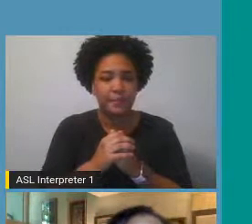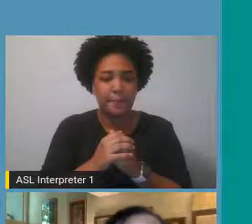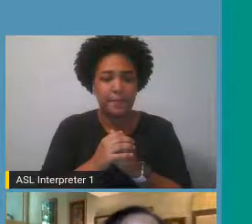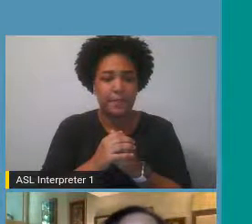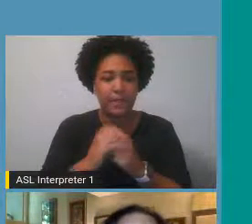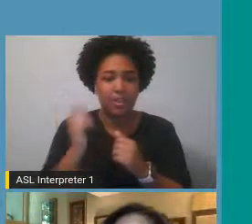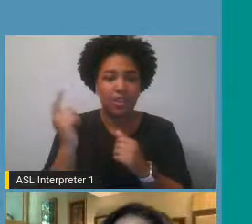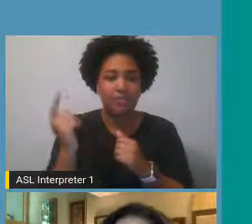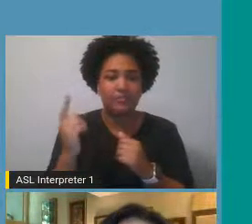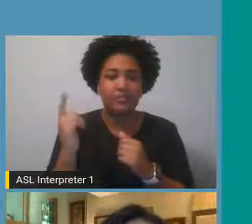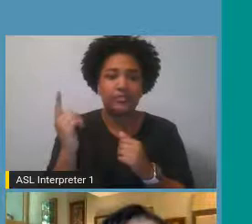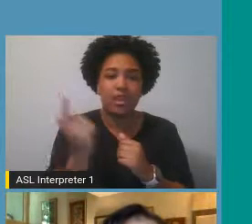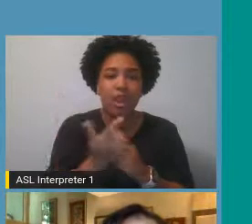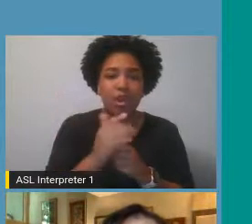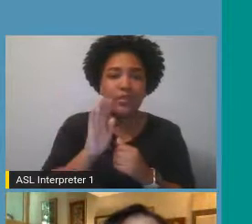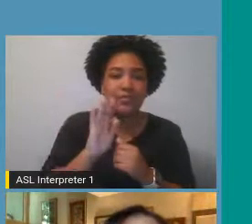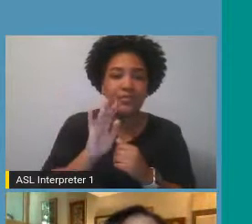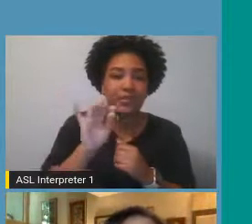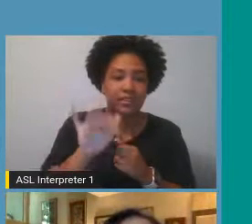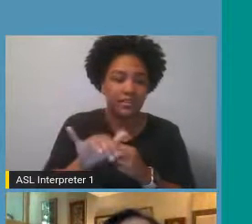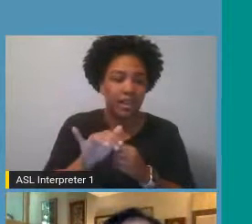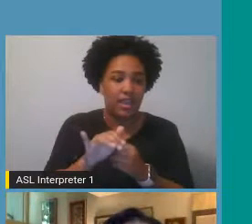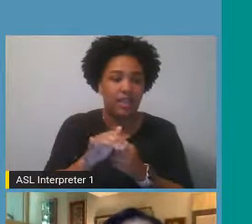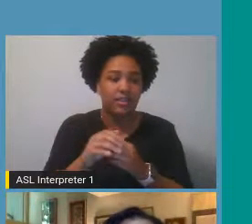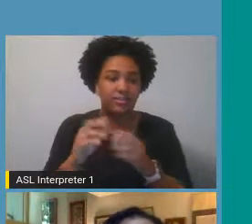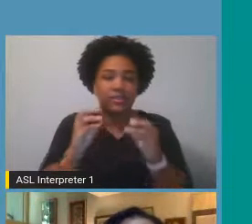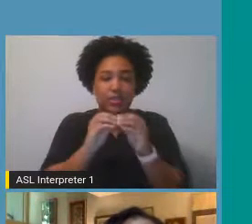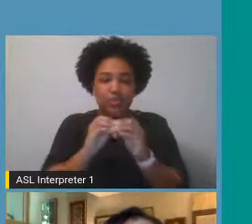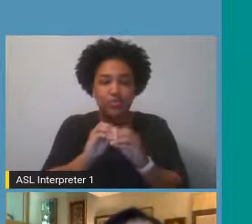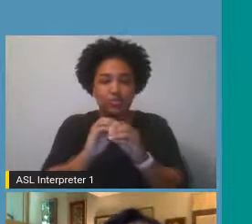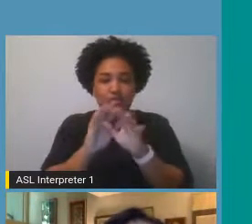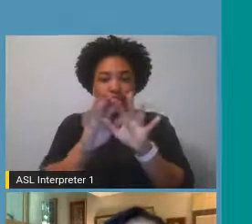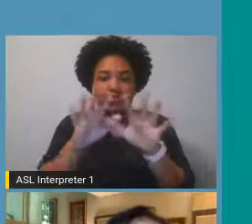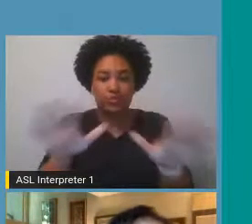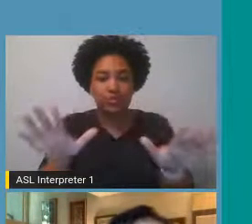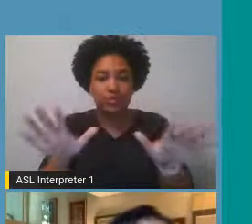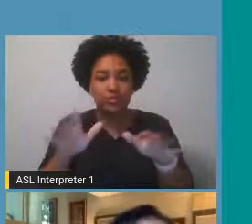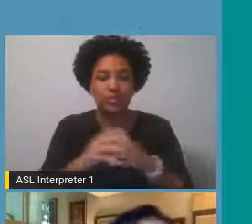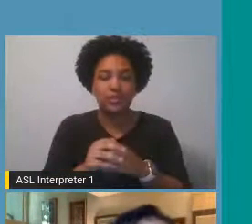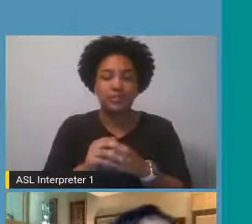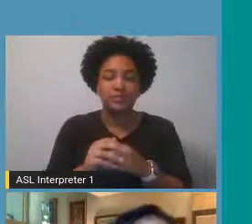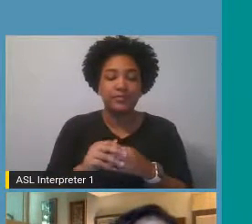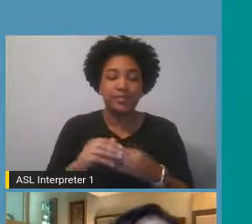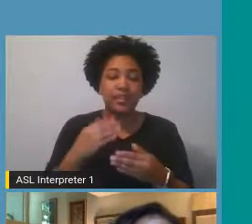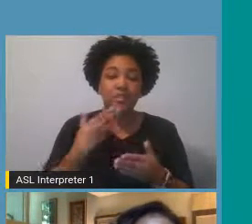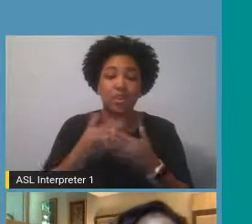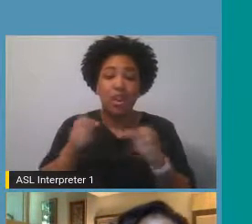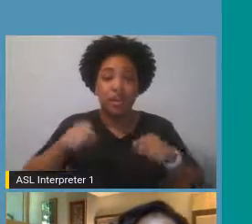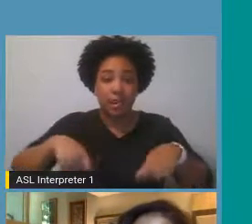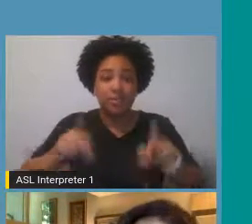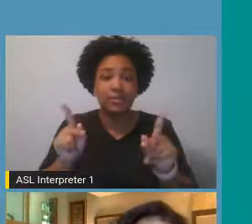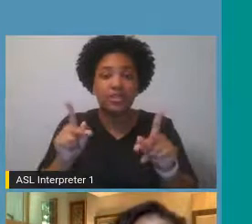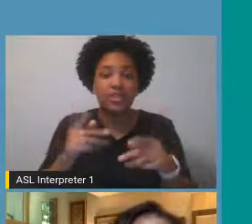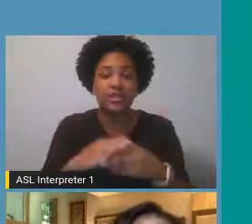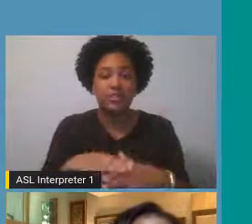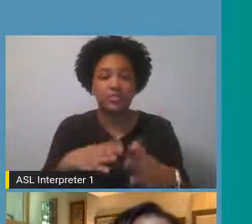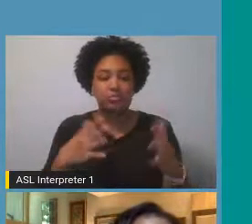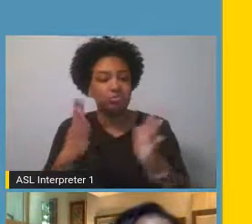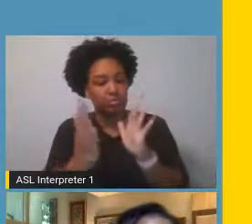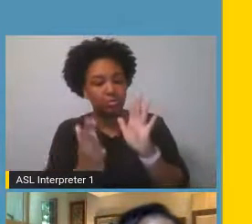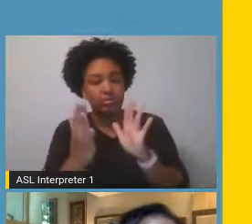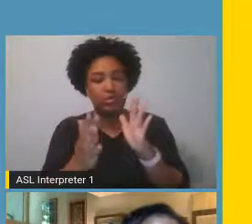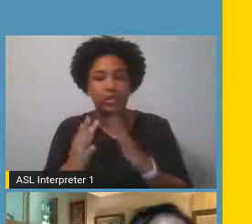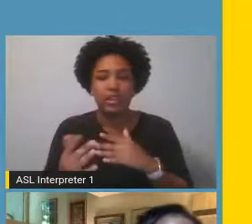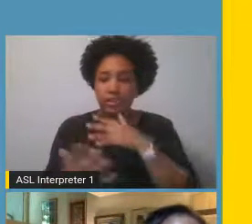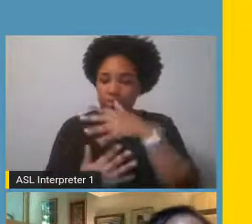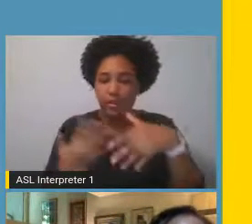a very rich opportunity to engage and to learn in ways that we didn't and couldn't